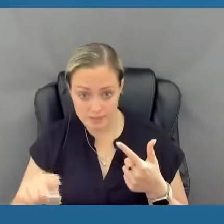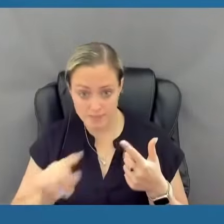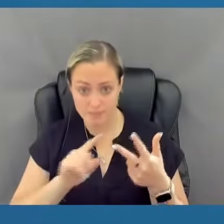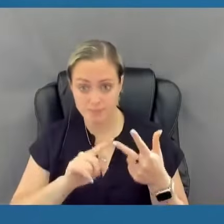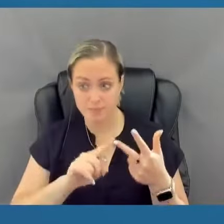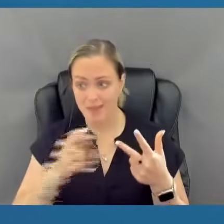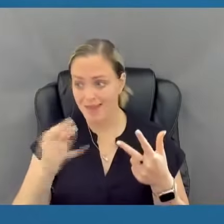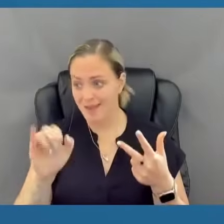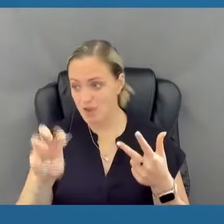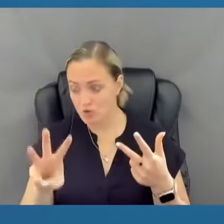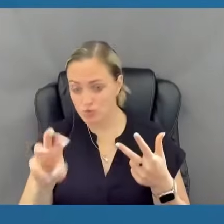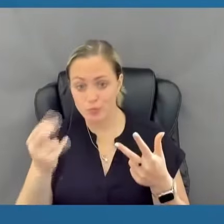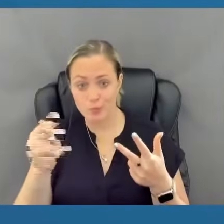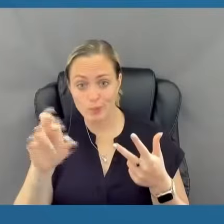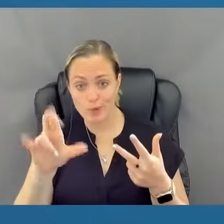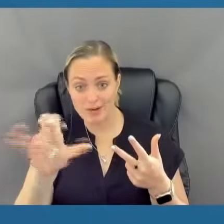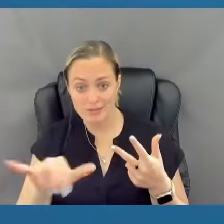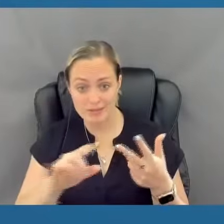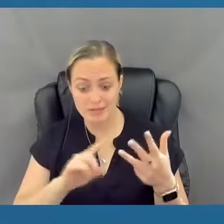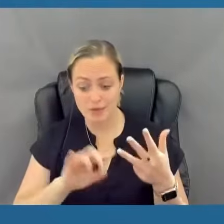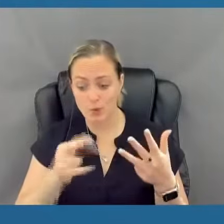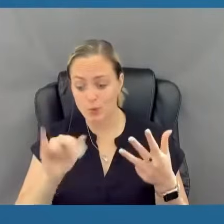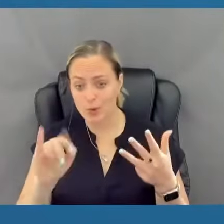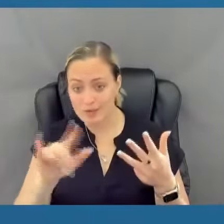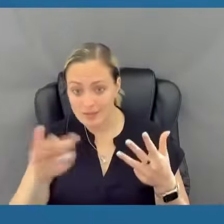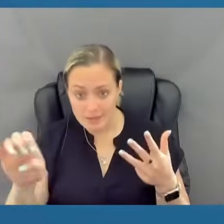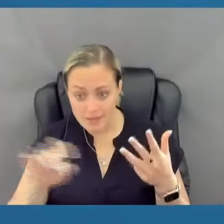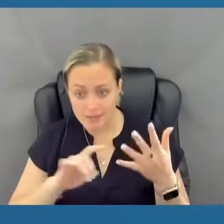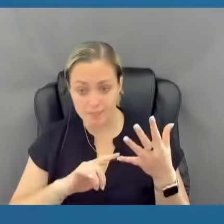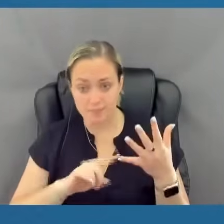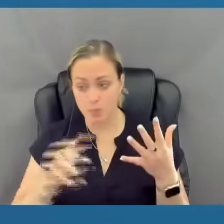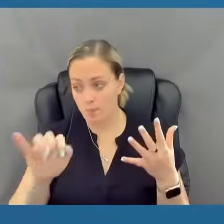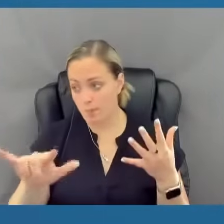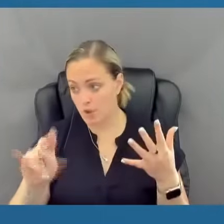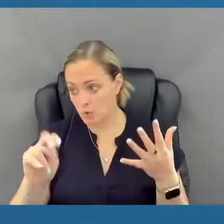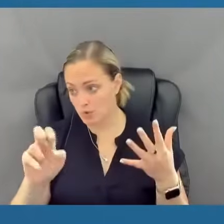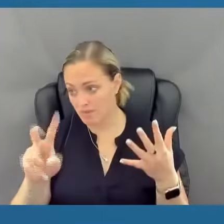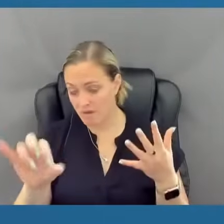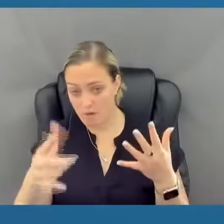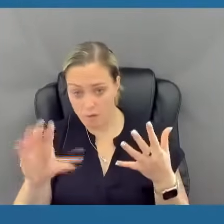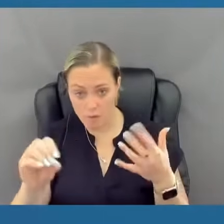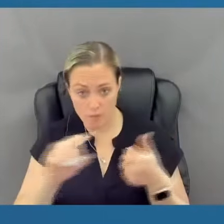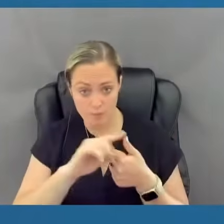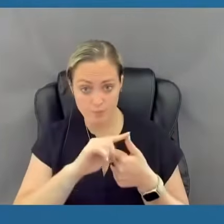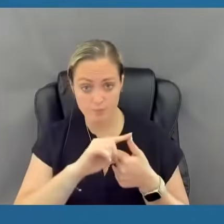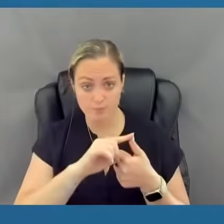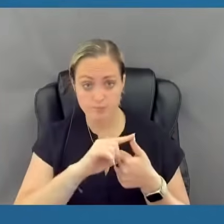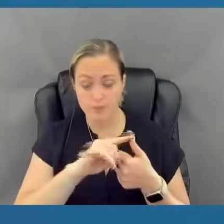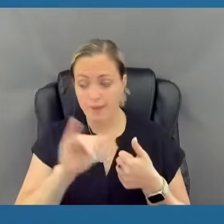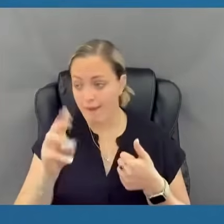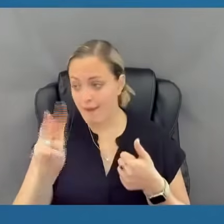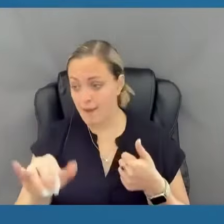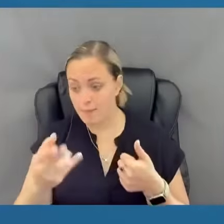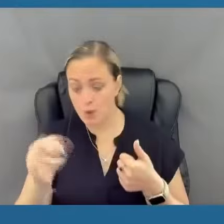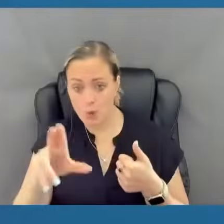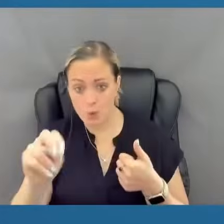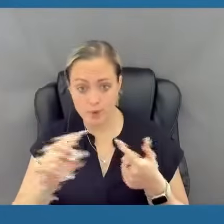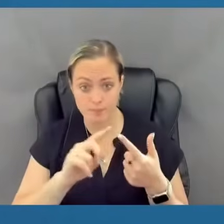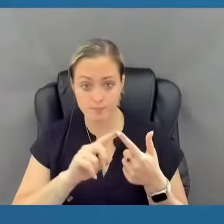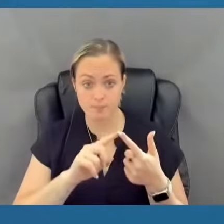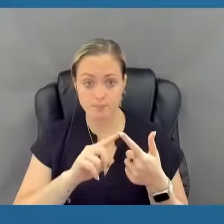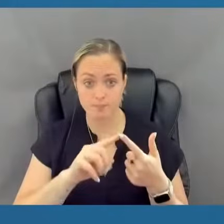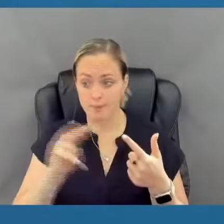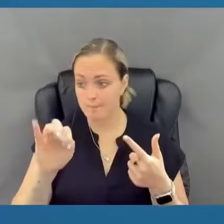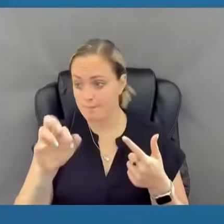Hevesy, Assemblymember Grace Lee, Assemblymember Michael Navahoff, Assemblymember Amy Poland, Assemblymember Nili